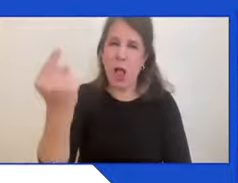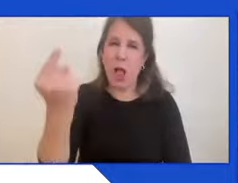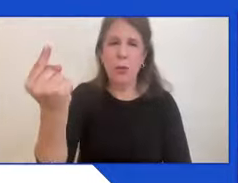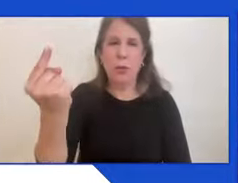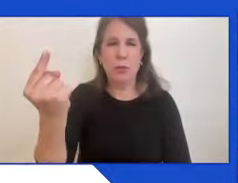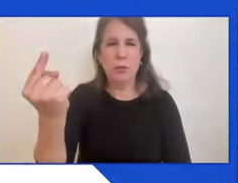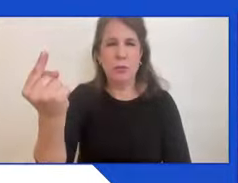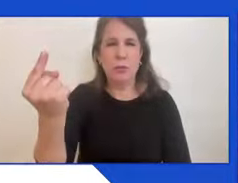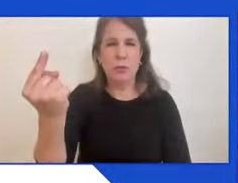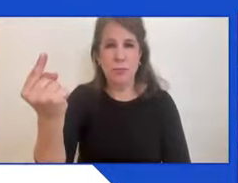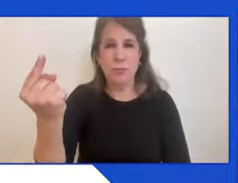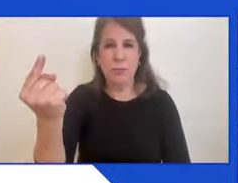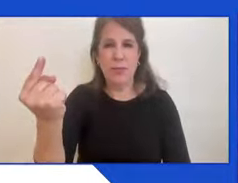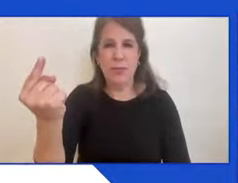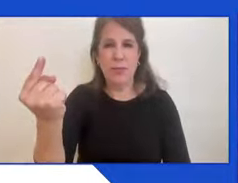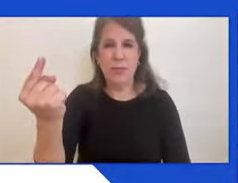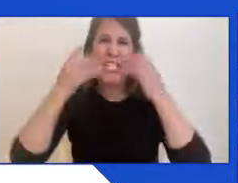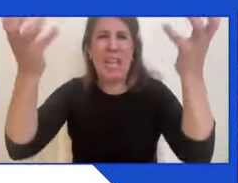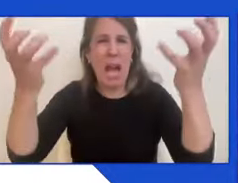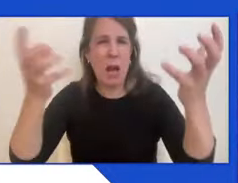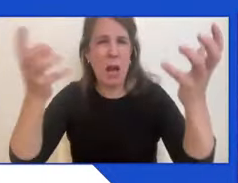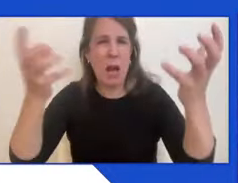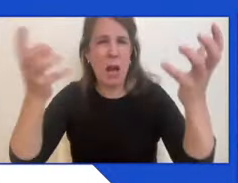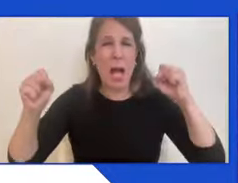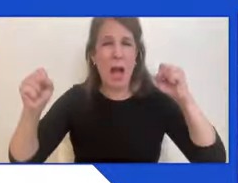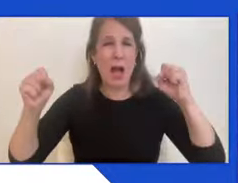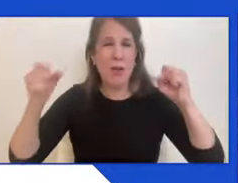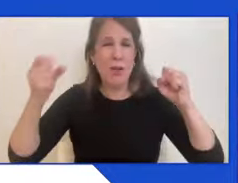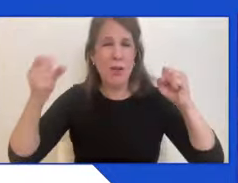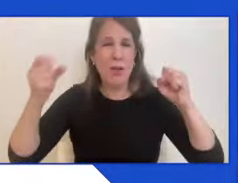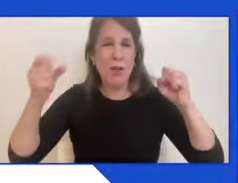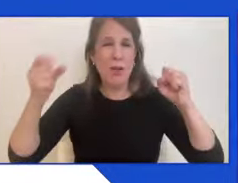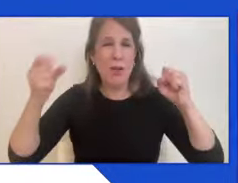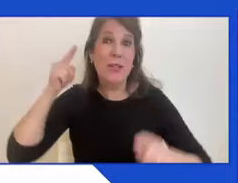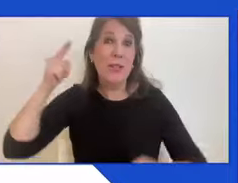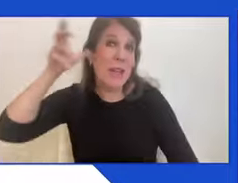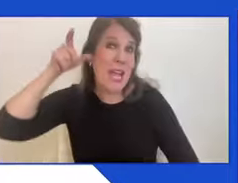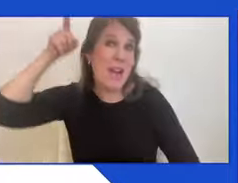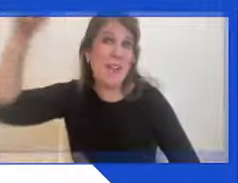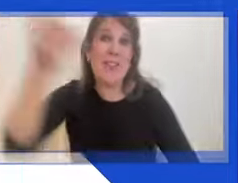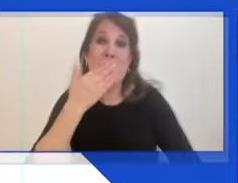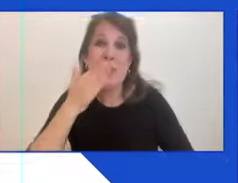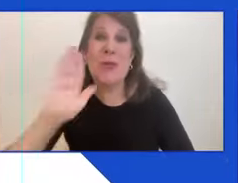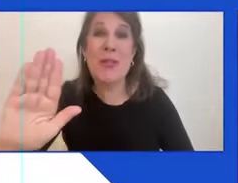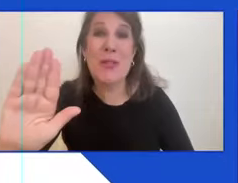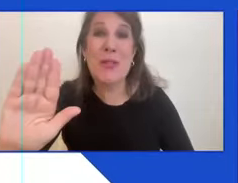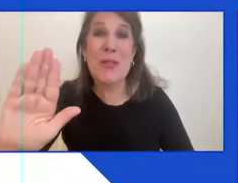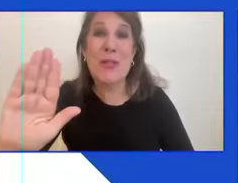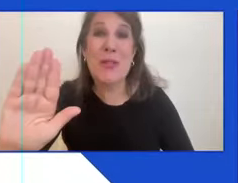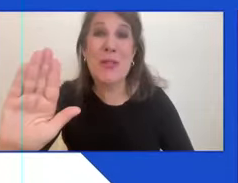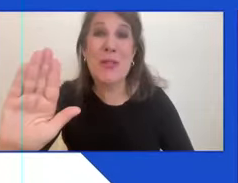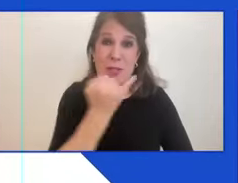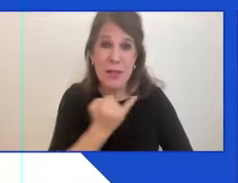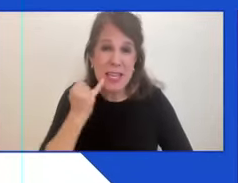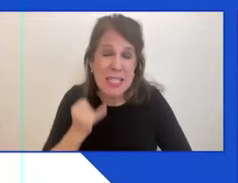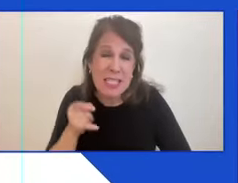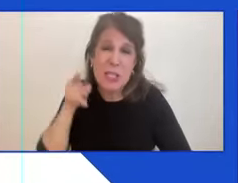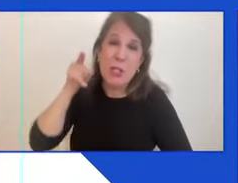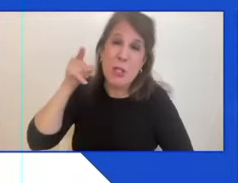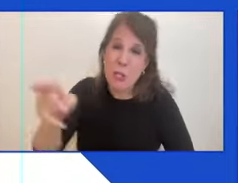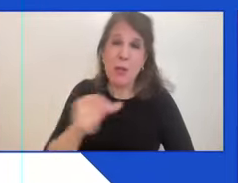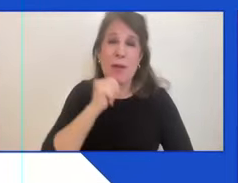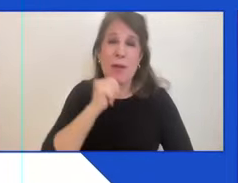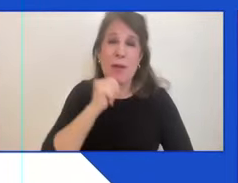I want you to shout that loud enough for them to hear it in Jerusalem. Ready? Jerusalem, Israel, you are not